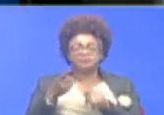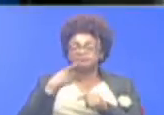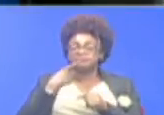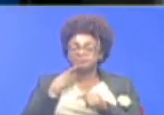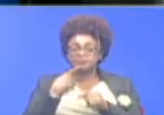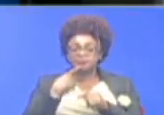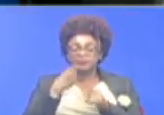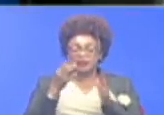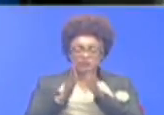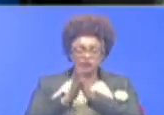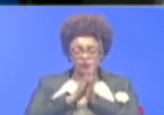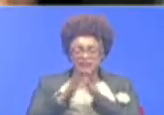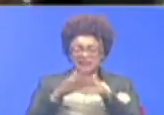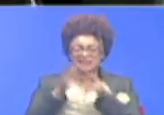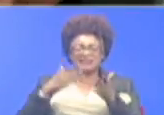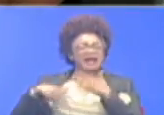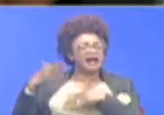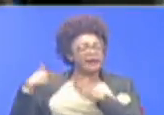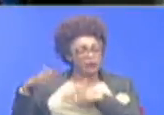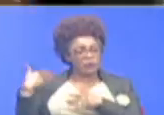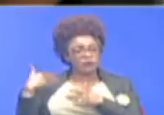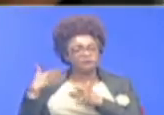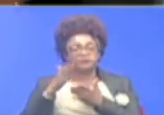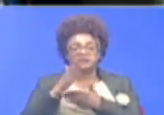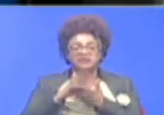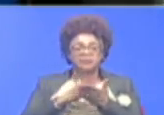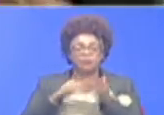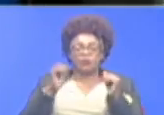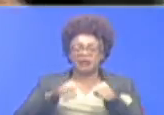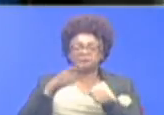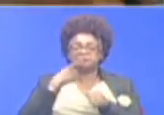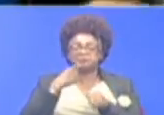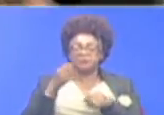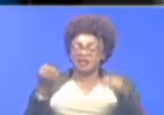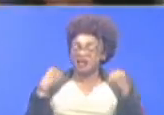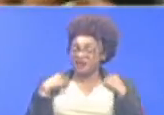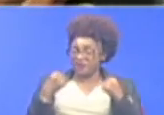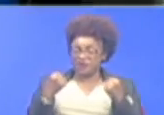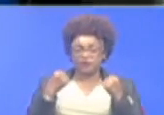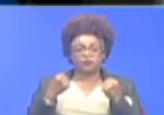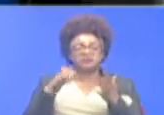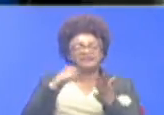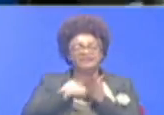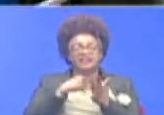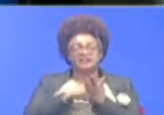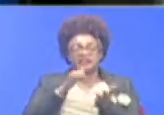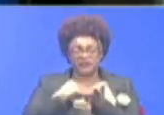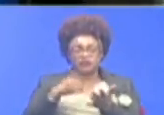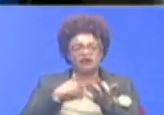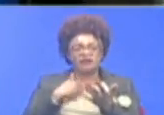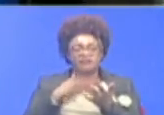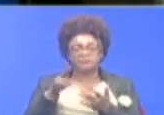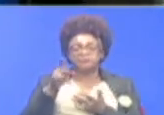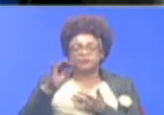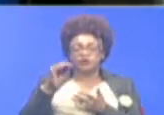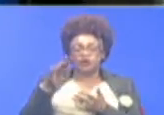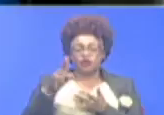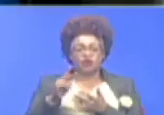it started years back. You have someone we could call a hero in the sense the fight that he put up. And that's Kyoko Mangeli, the